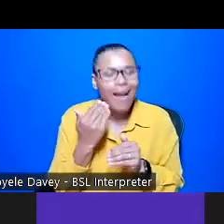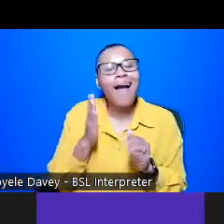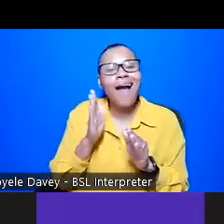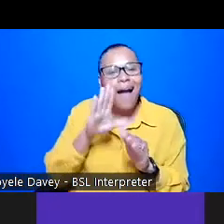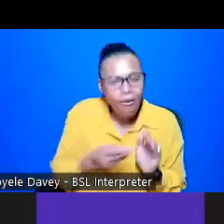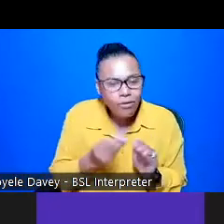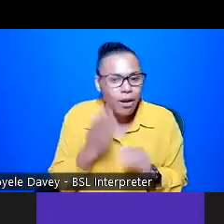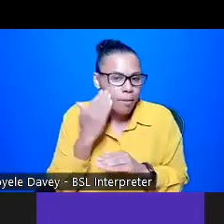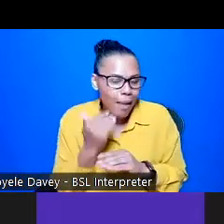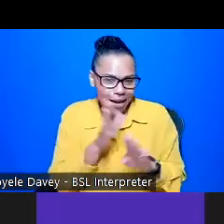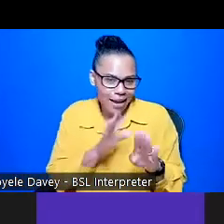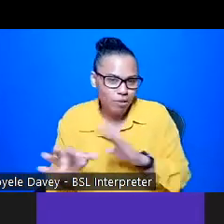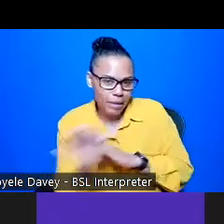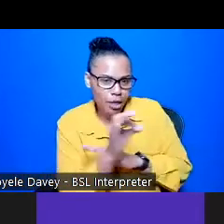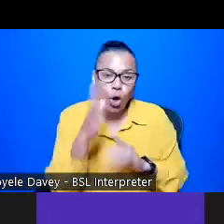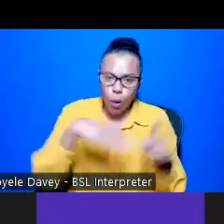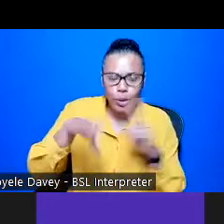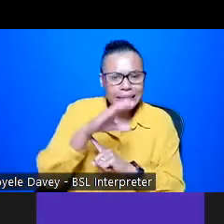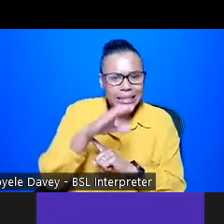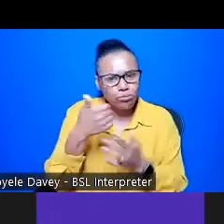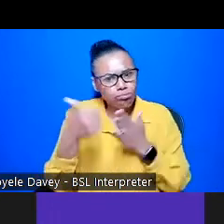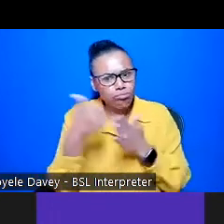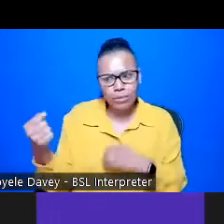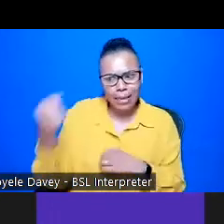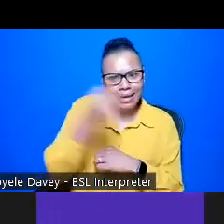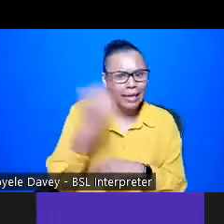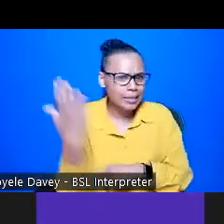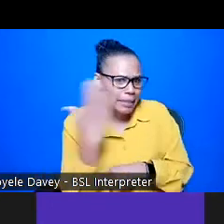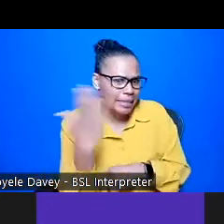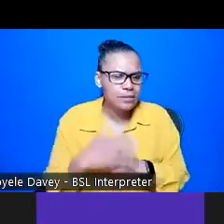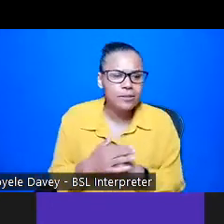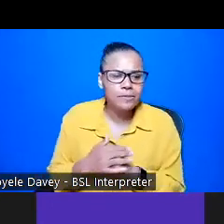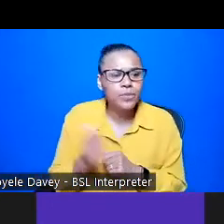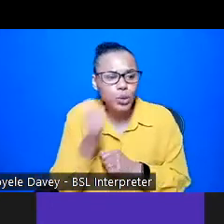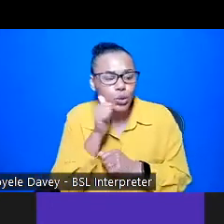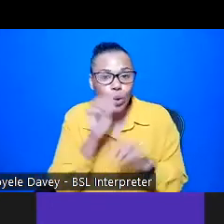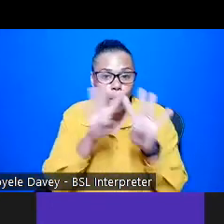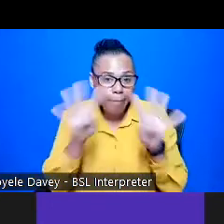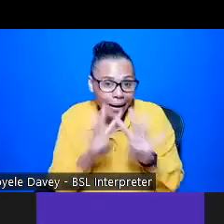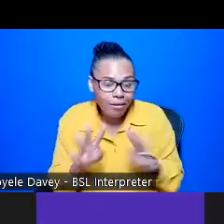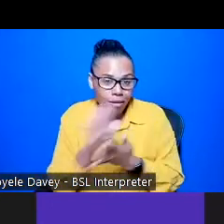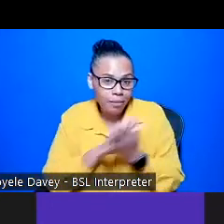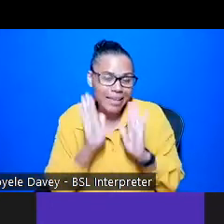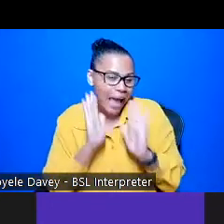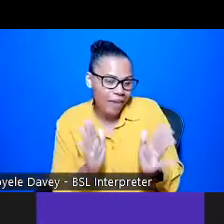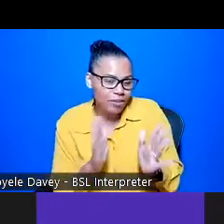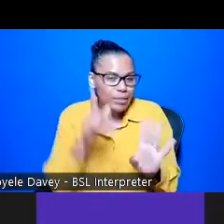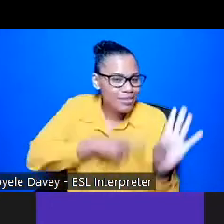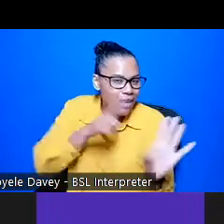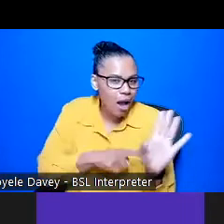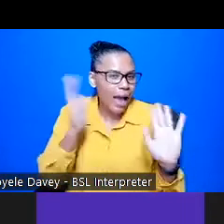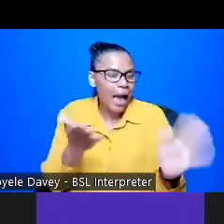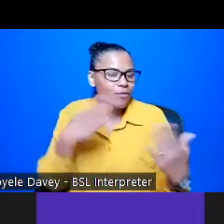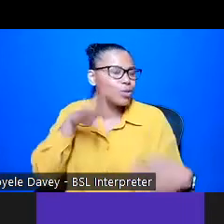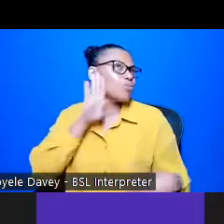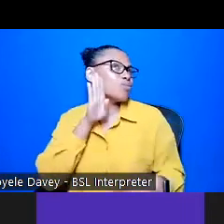speakers. Now, you may think that a prerequisite of being part of the panel is to be young and extremely photogenic. I assure you this